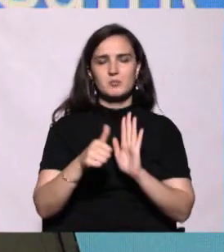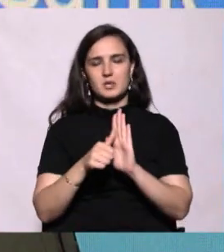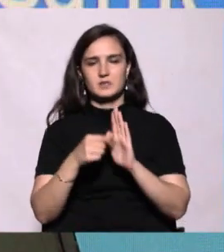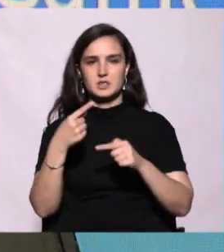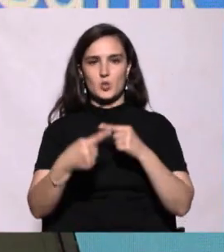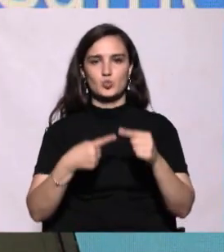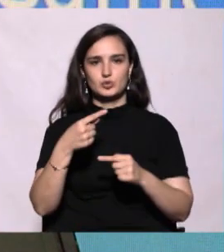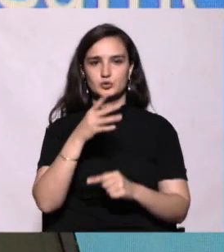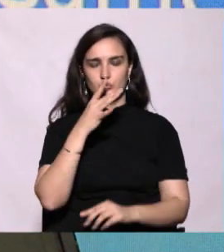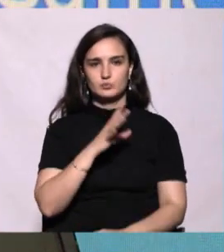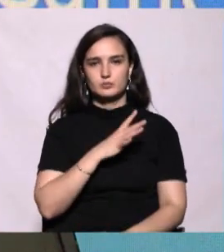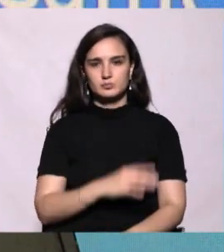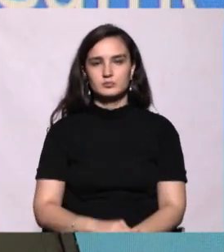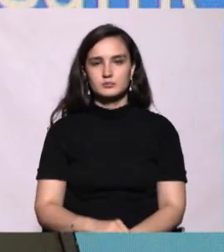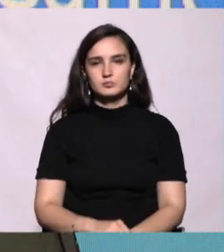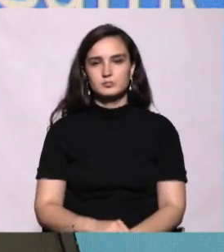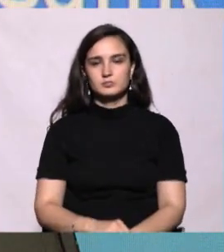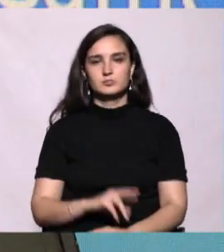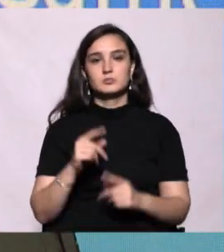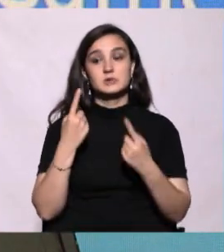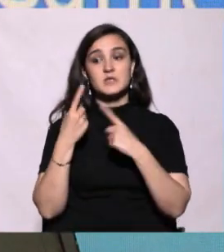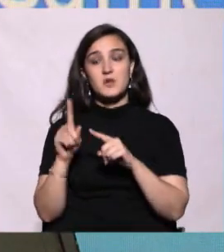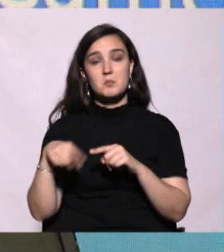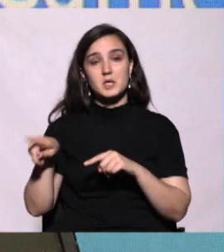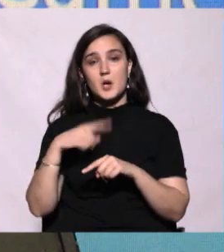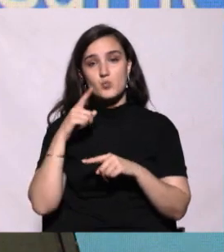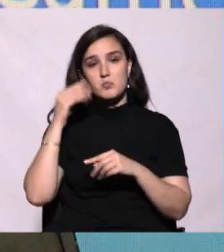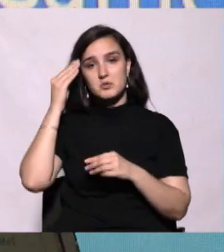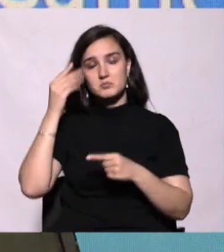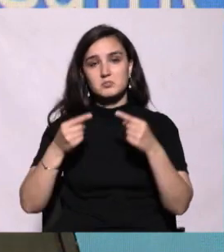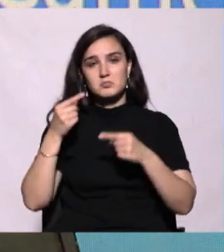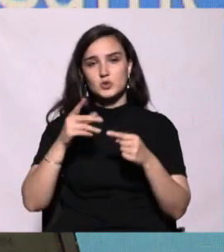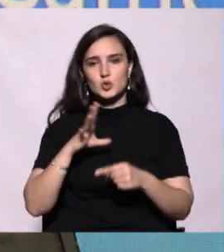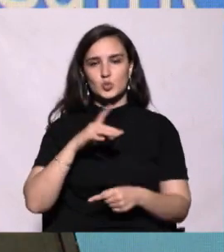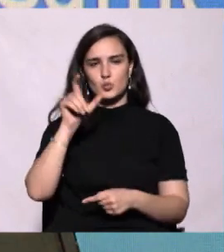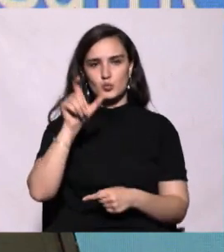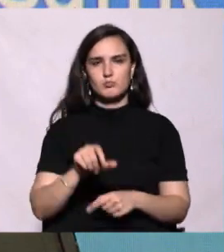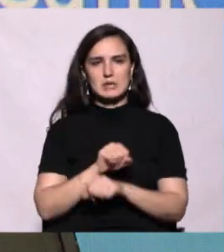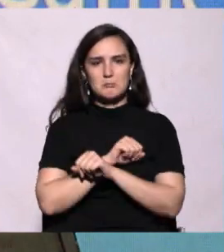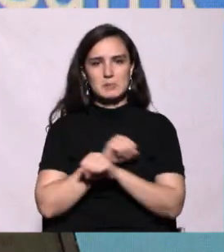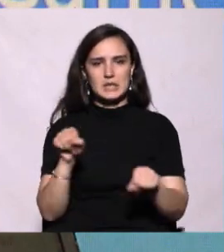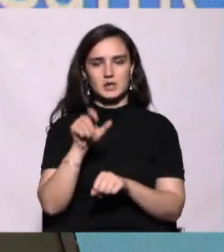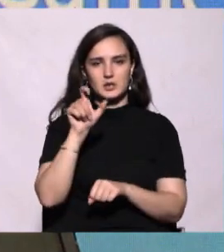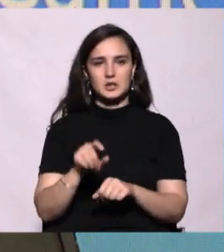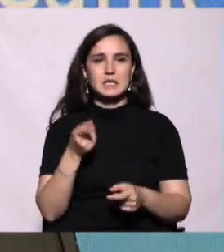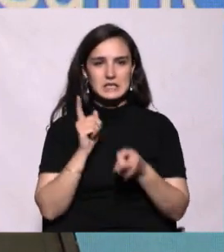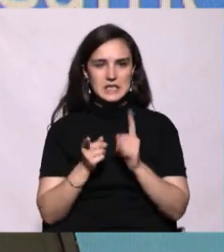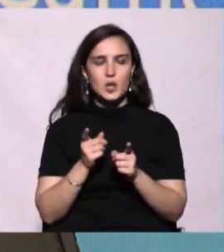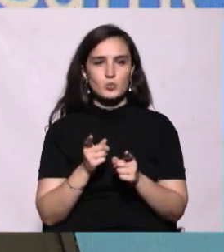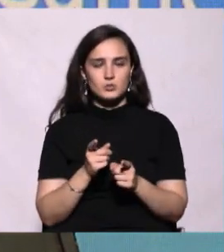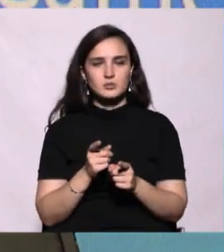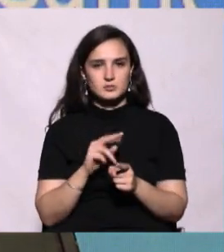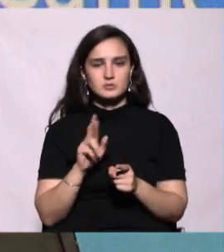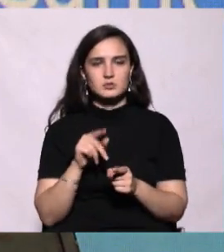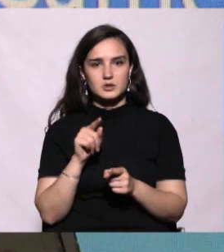century. That's true. Others would argue that he was originally a fictional hero, so not real, and